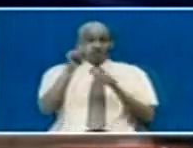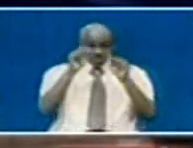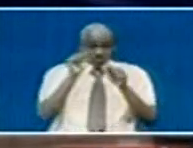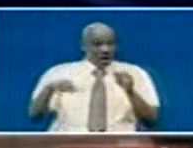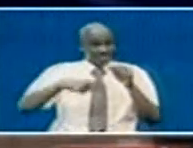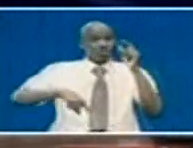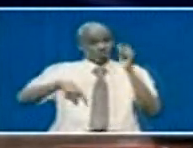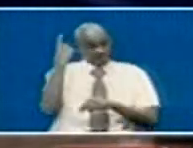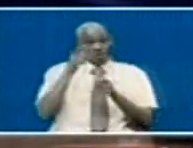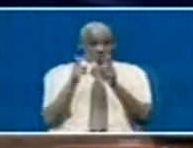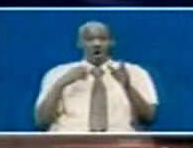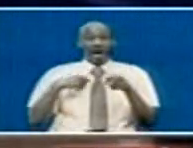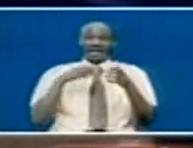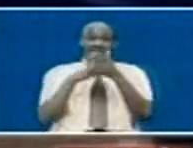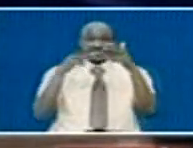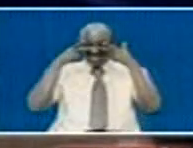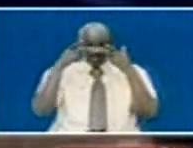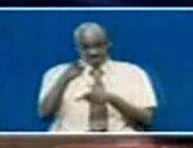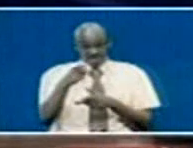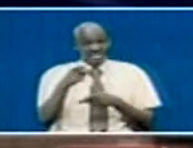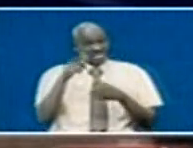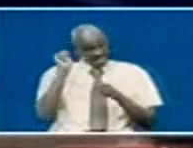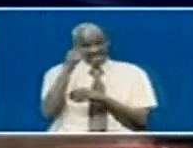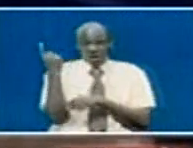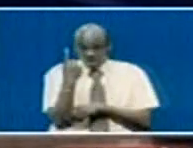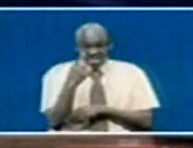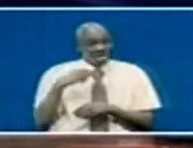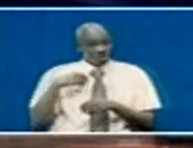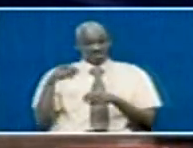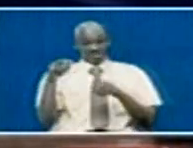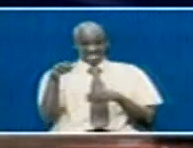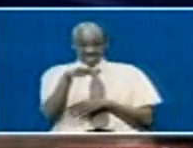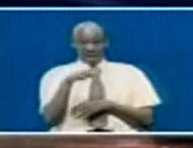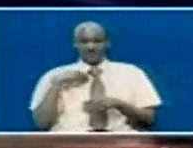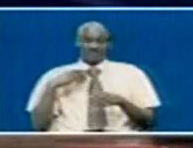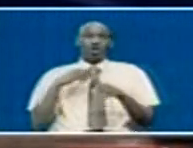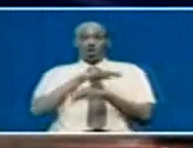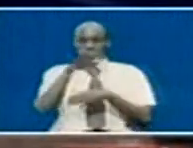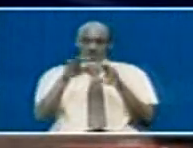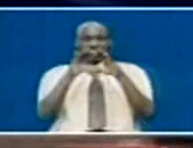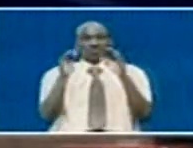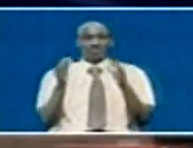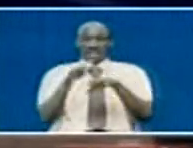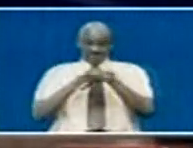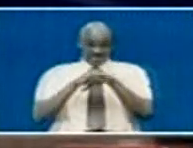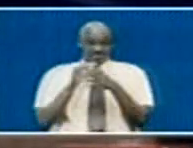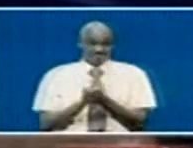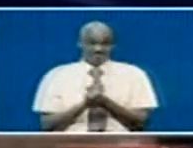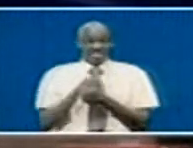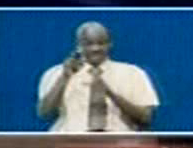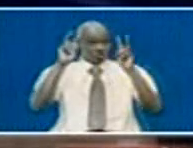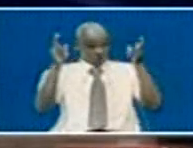win the war on terror? Not just in Kenya, not just in the region, but across the continent. It's a serious